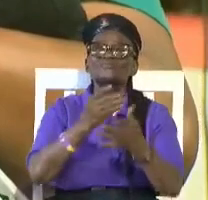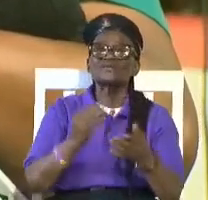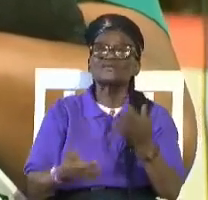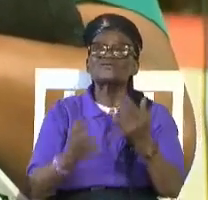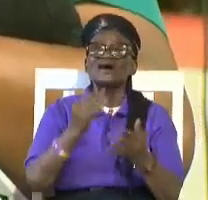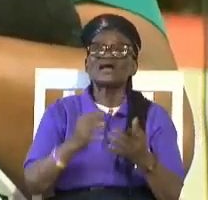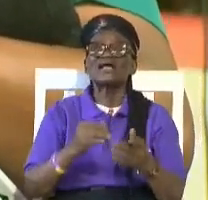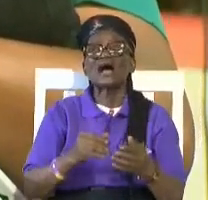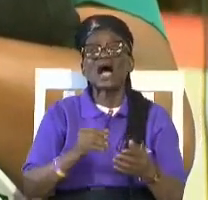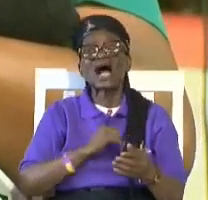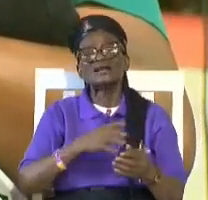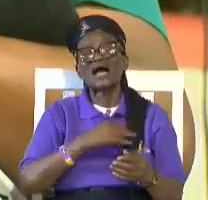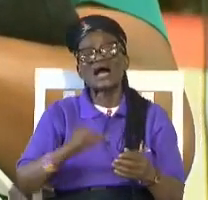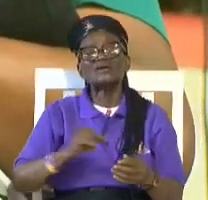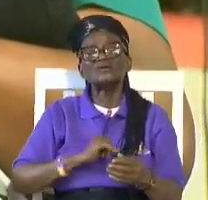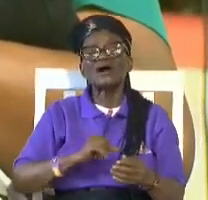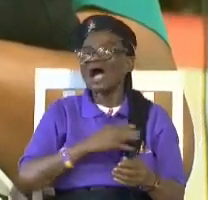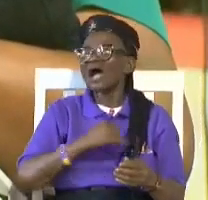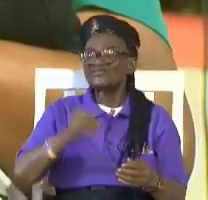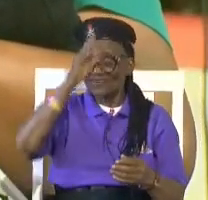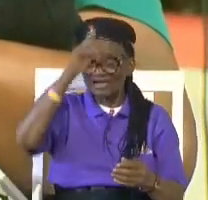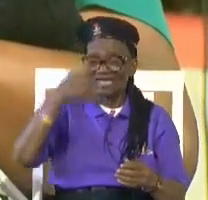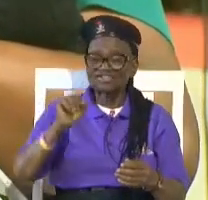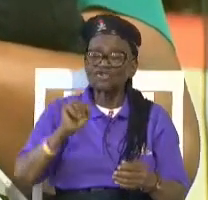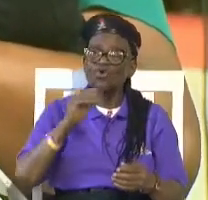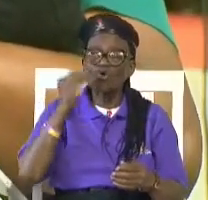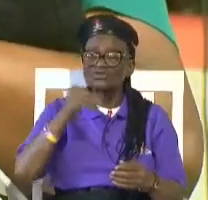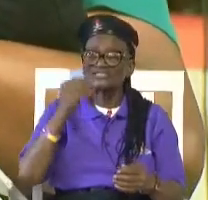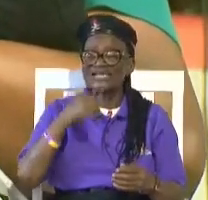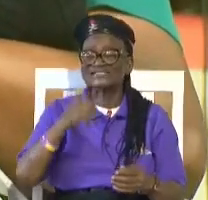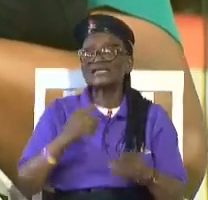fine. After the program,